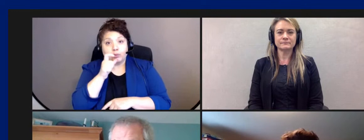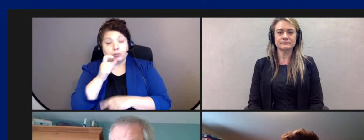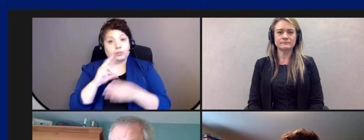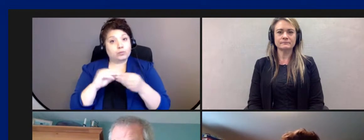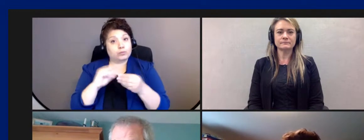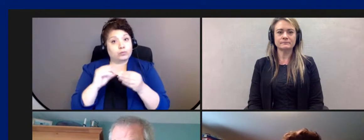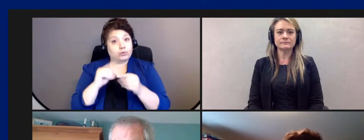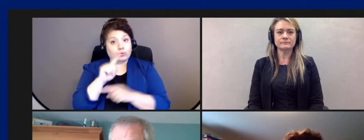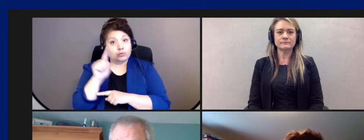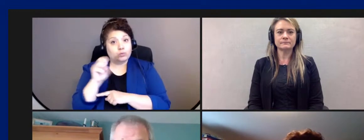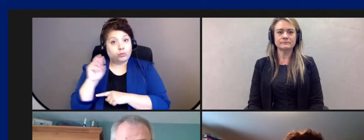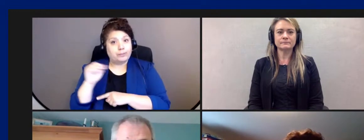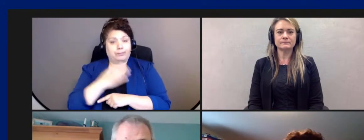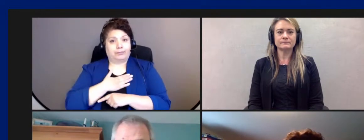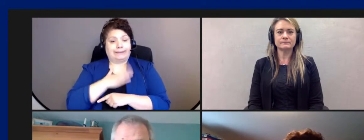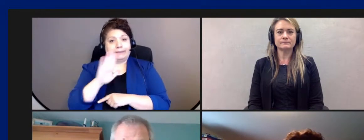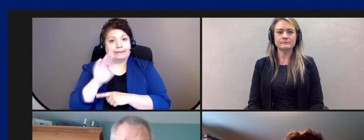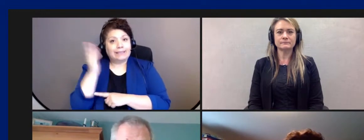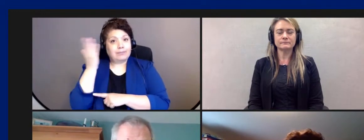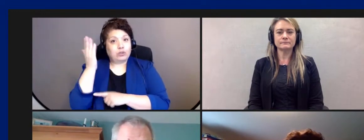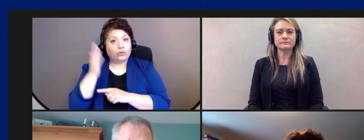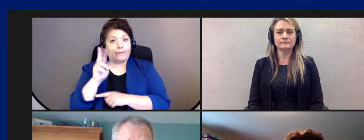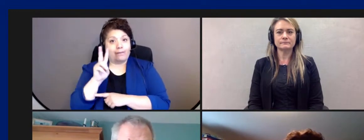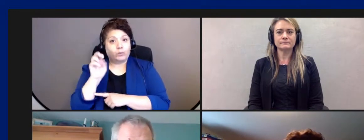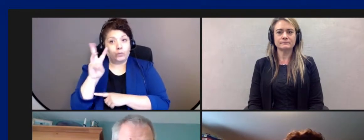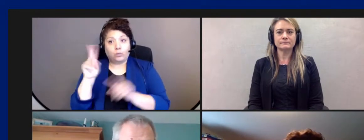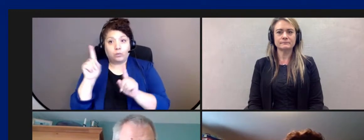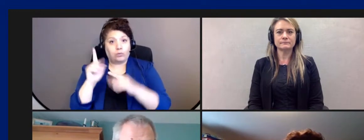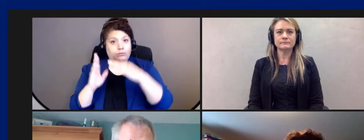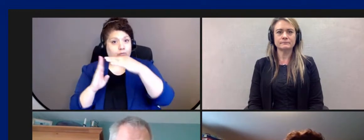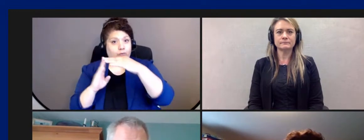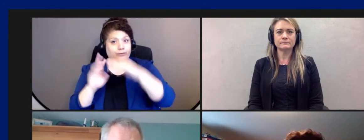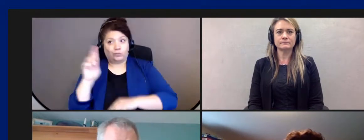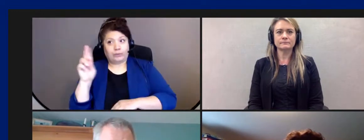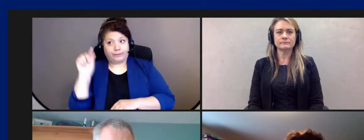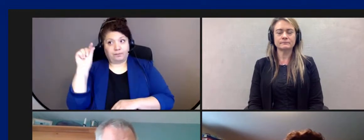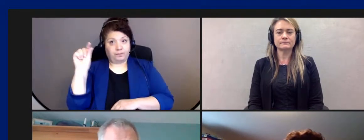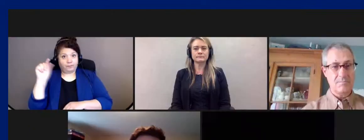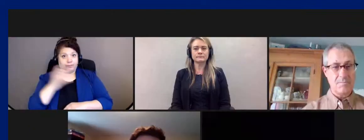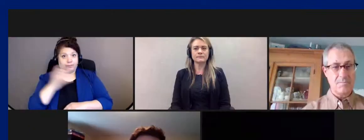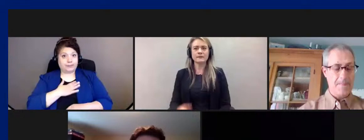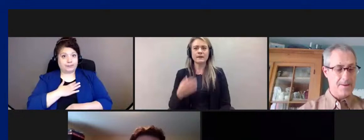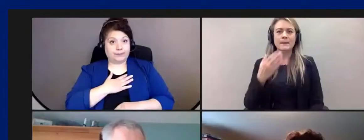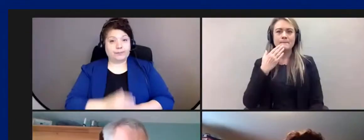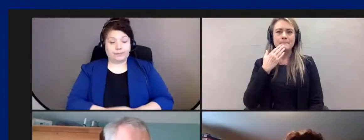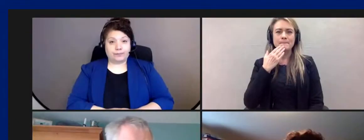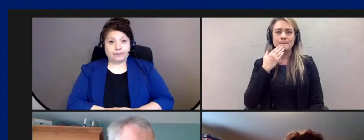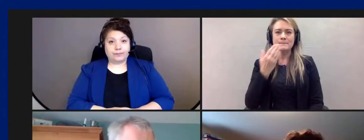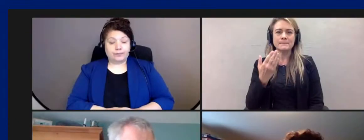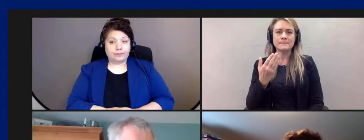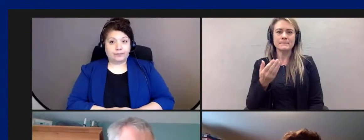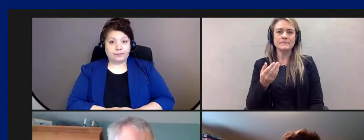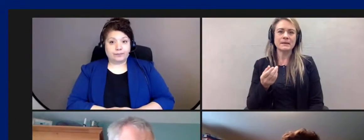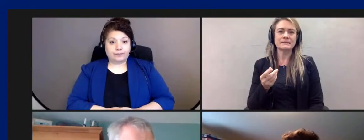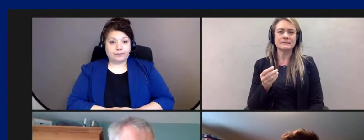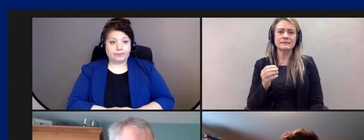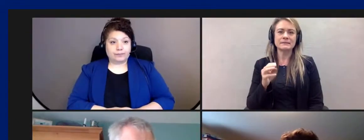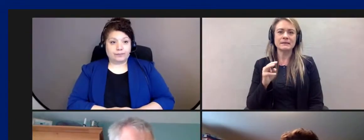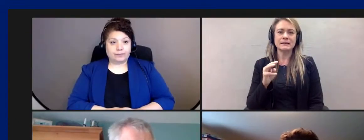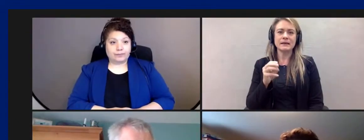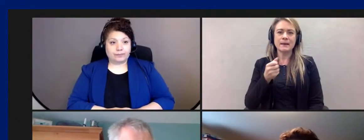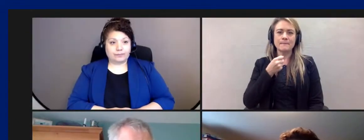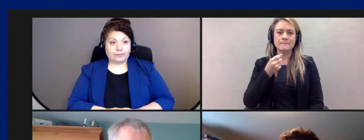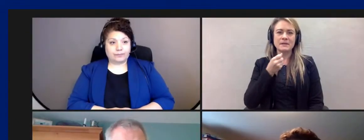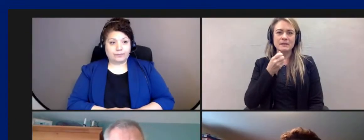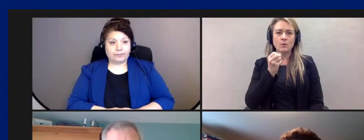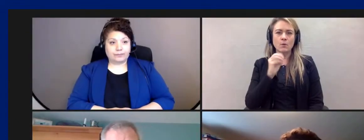view on speaker view instead of gallery, and that button is located on the top right. Merci de bien vouloir désactiver votre microphone jusqu'à ce que je vous invite à poser